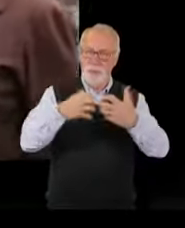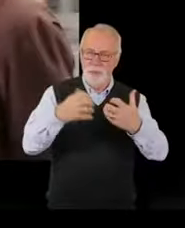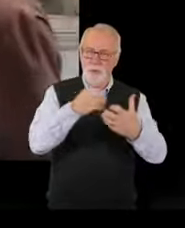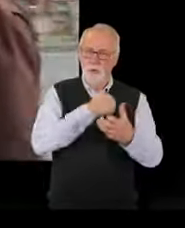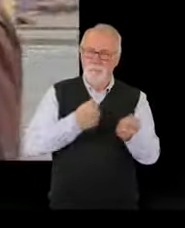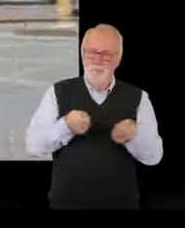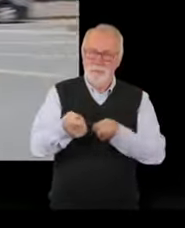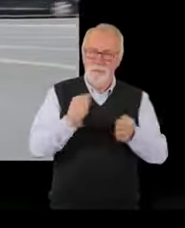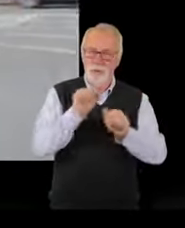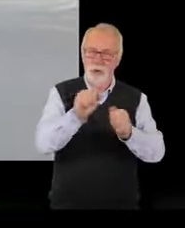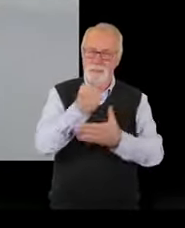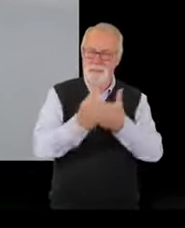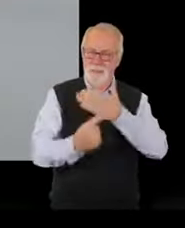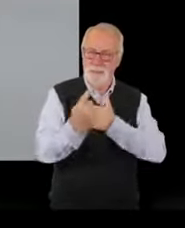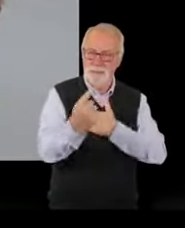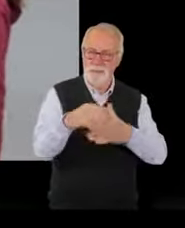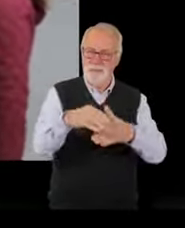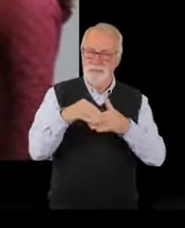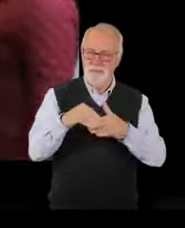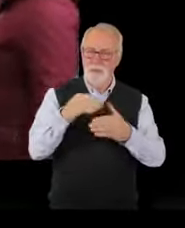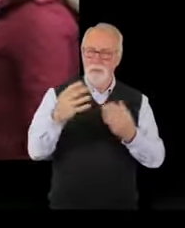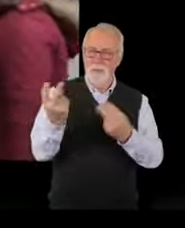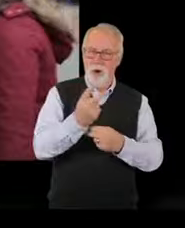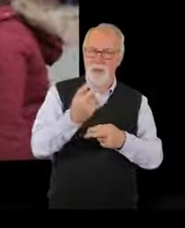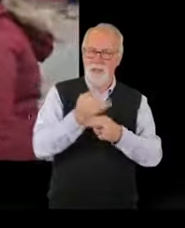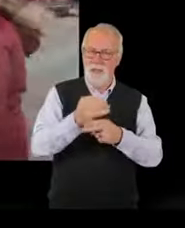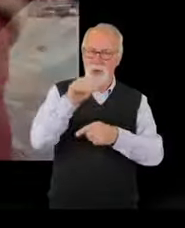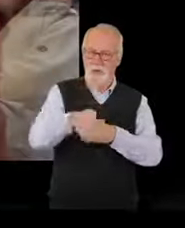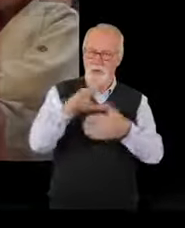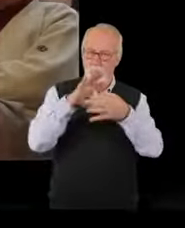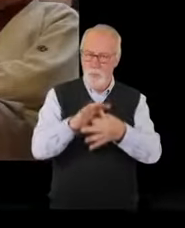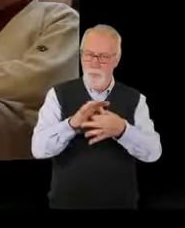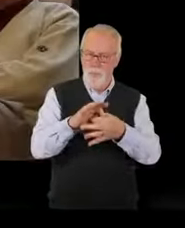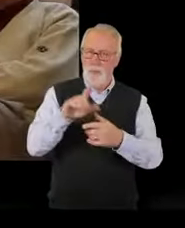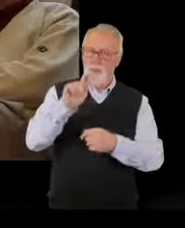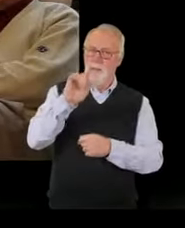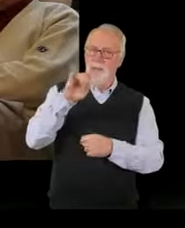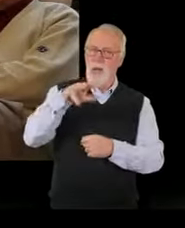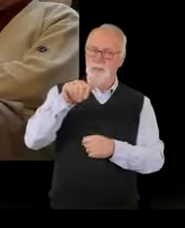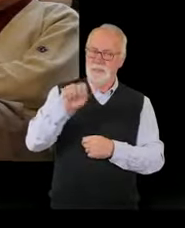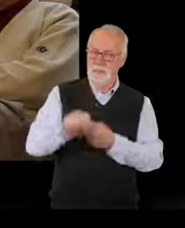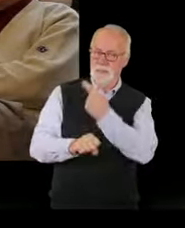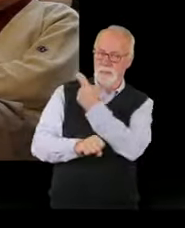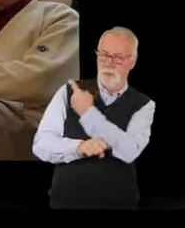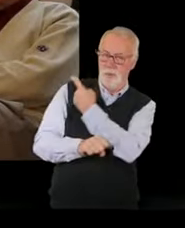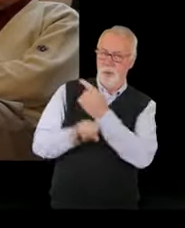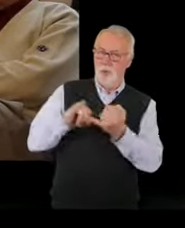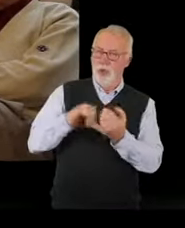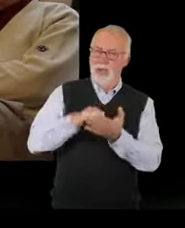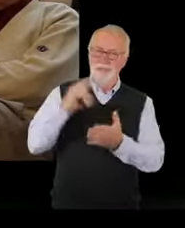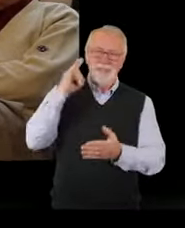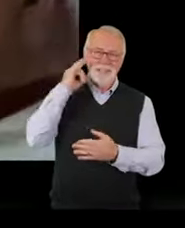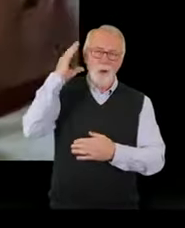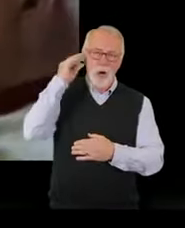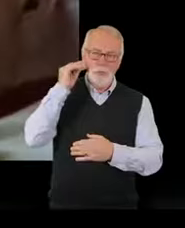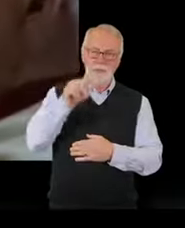your independence and safety both in and outside your home. The sensory support team called